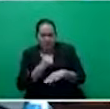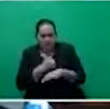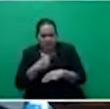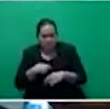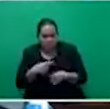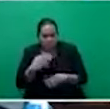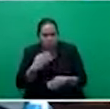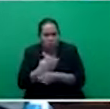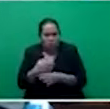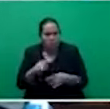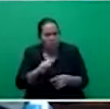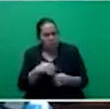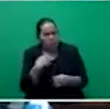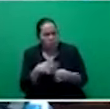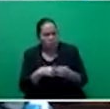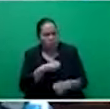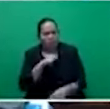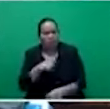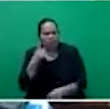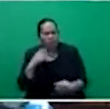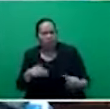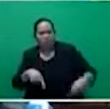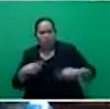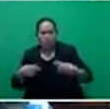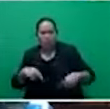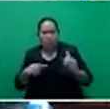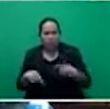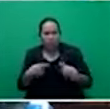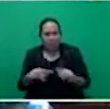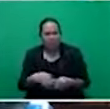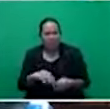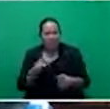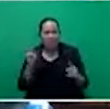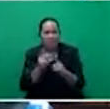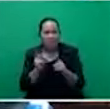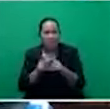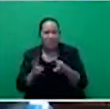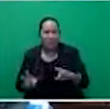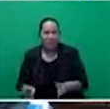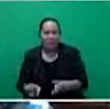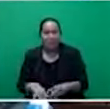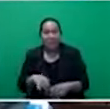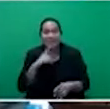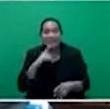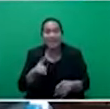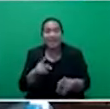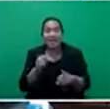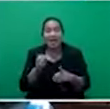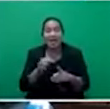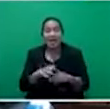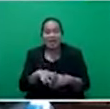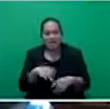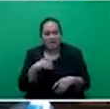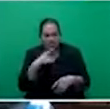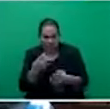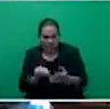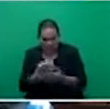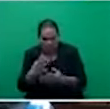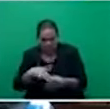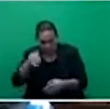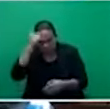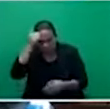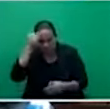everything, was played politically. It's, as we've said in Parliament before, as Bill Clinton said, is the economy stupid? That's what we need to